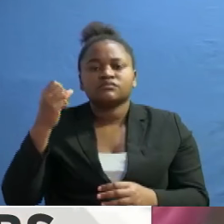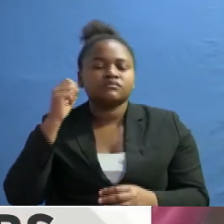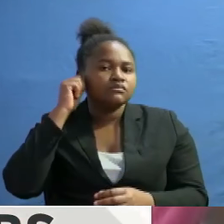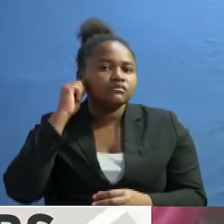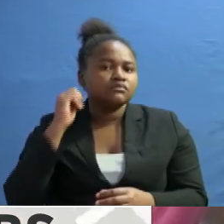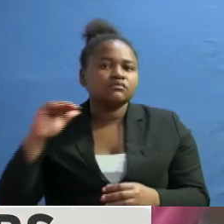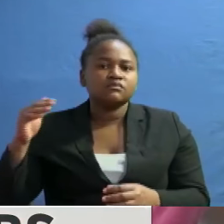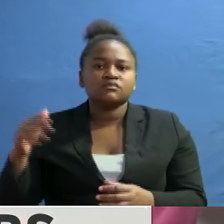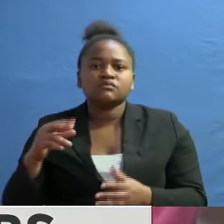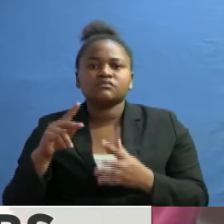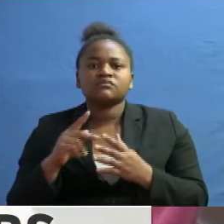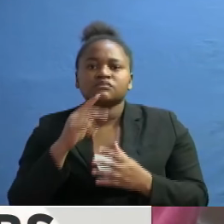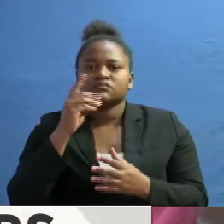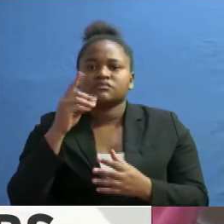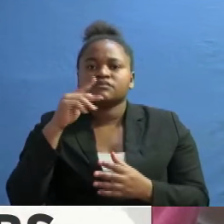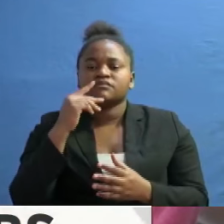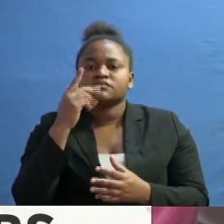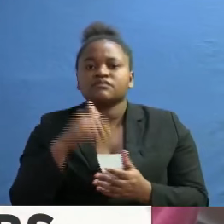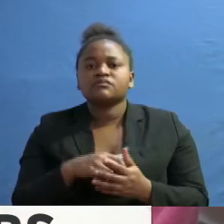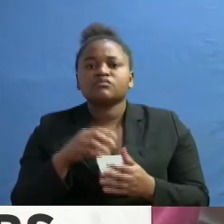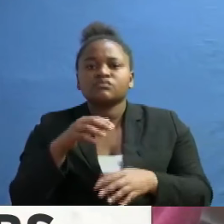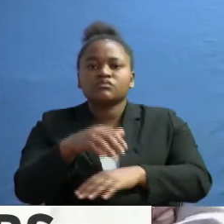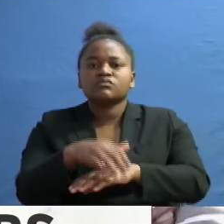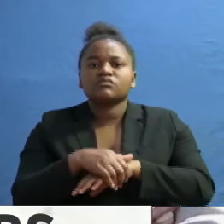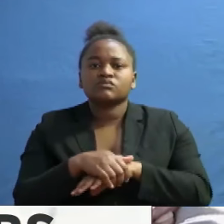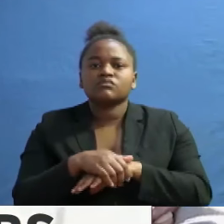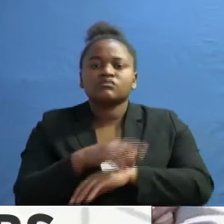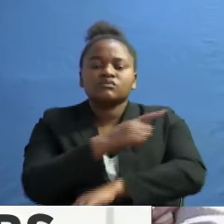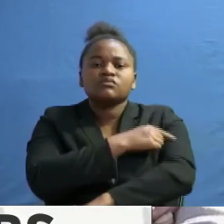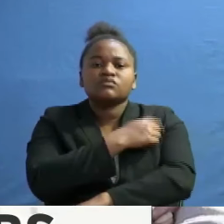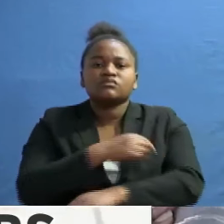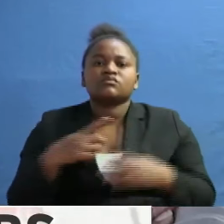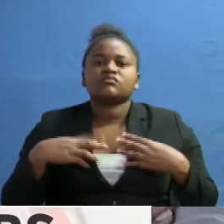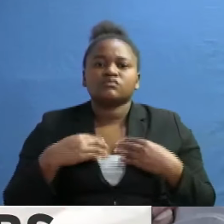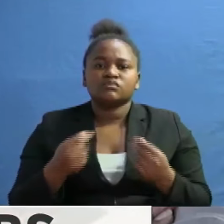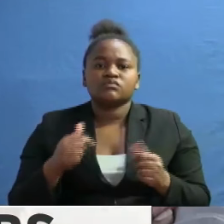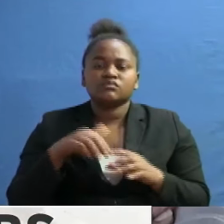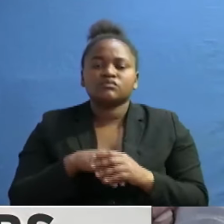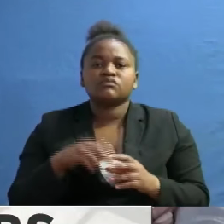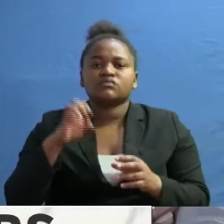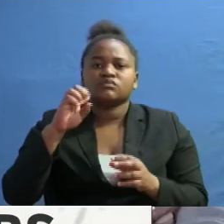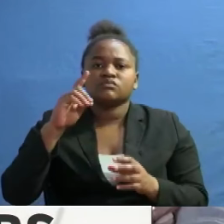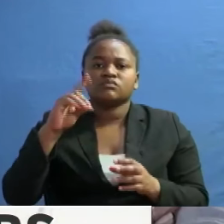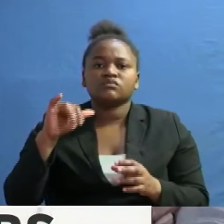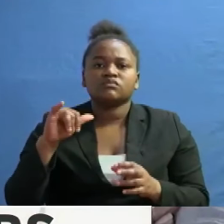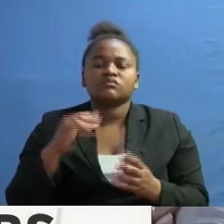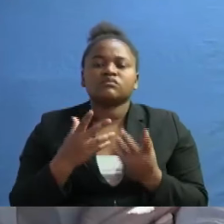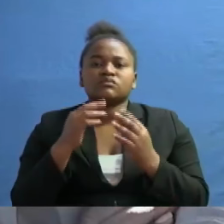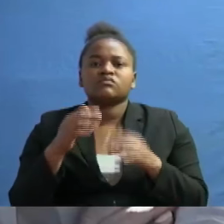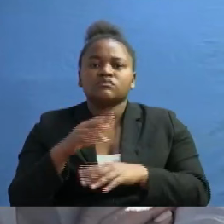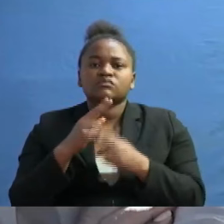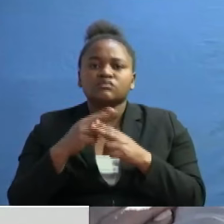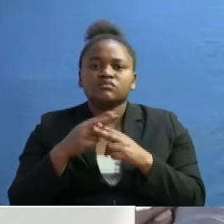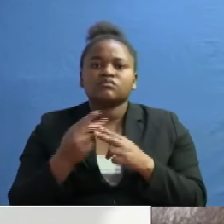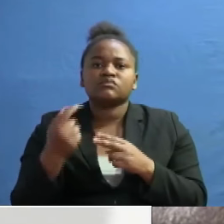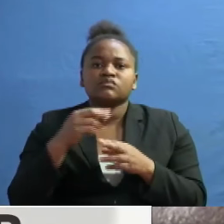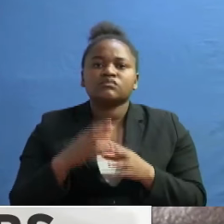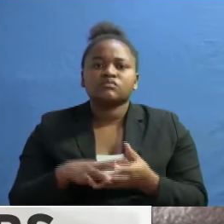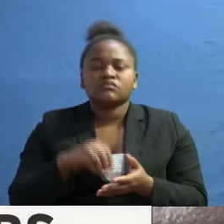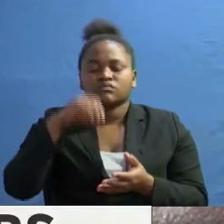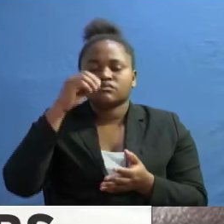second in command noted that the students who received treatment at health facilities in Eldoret and Baringo will soon resume their